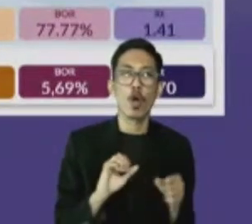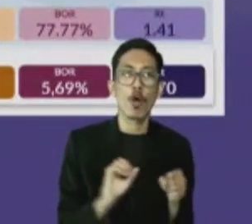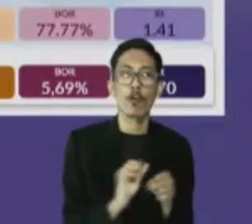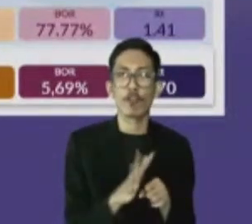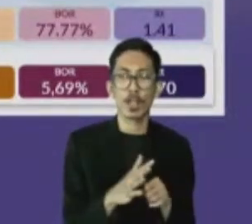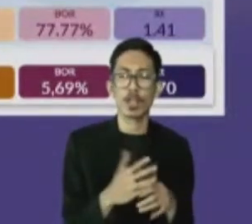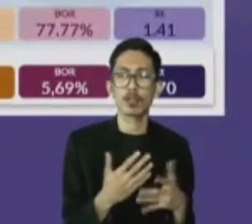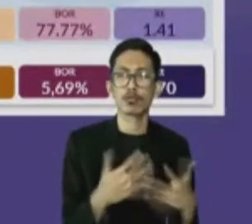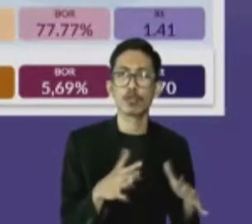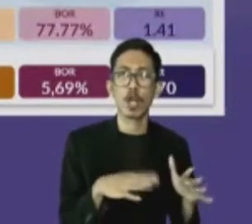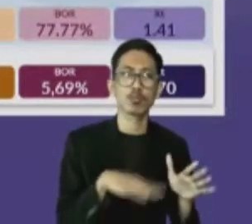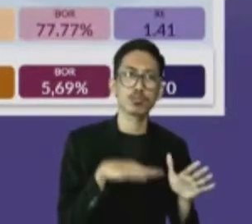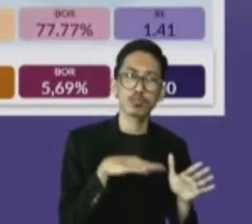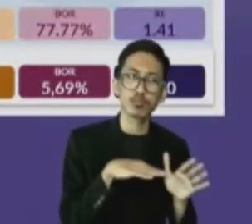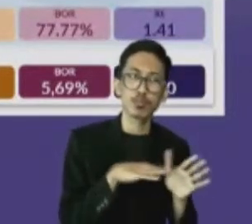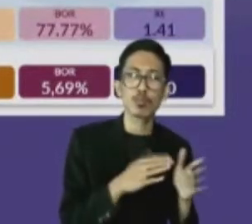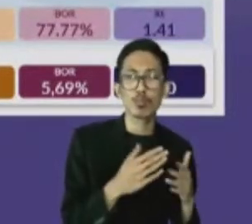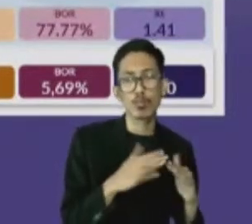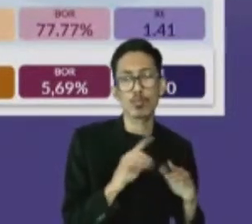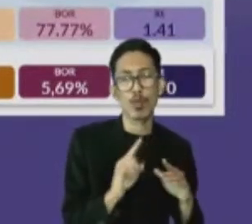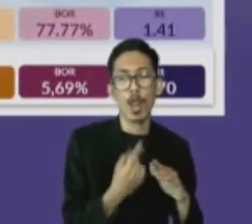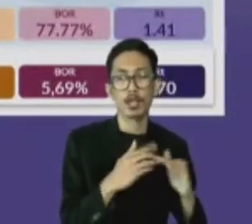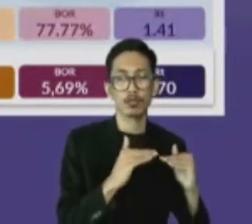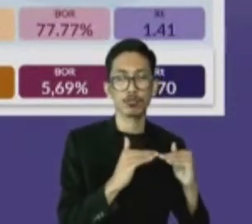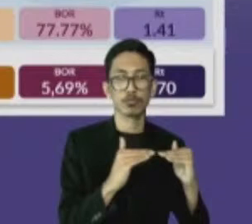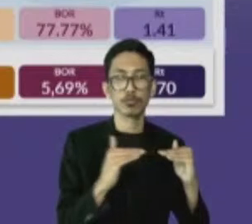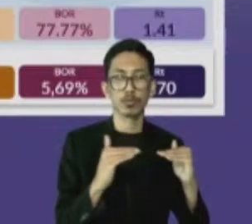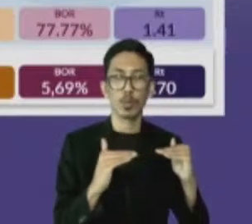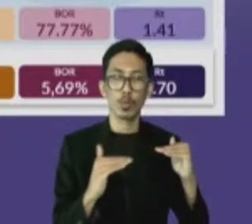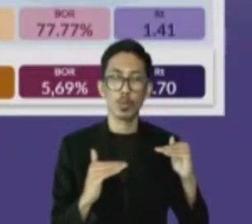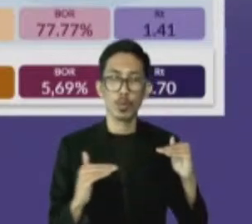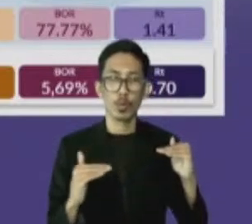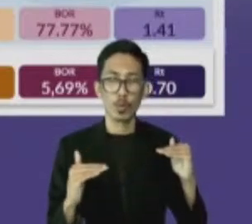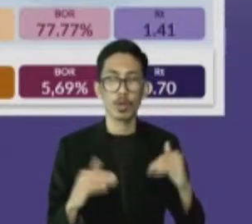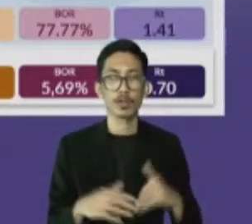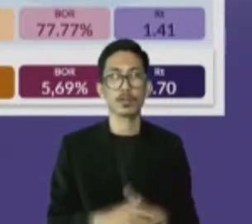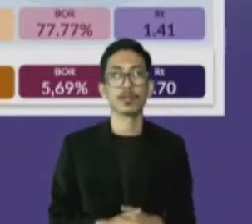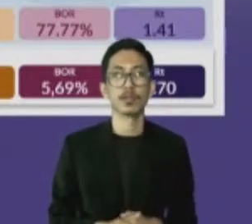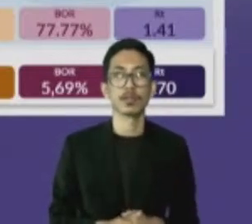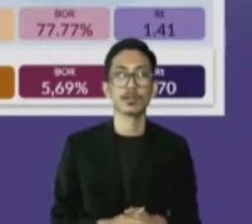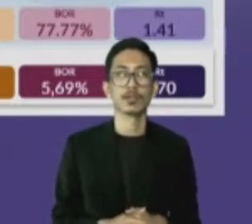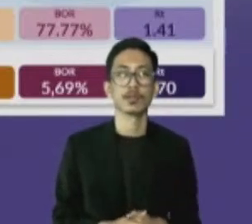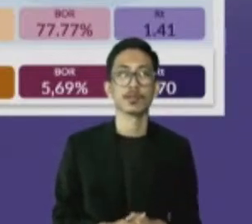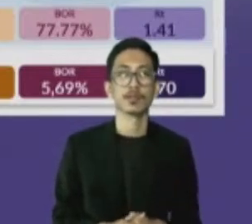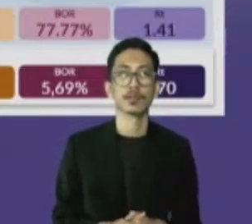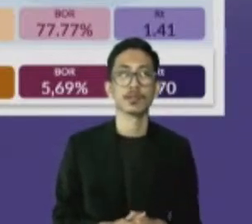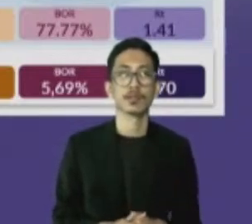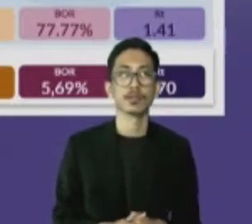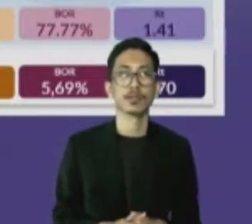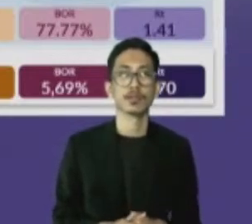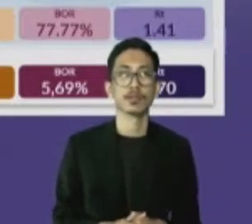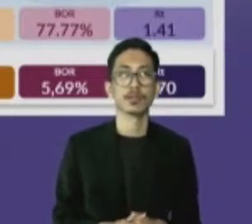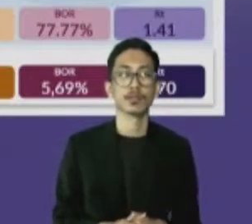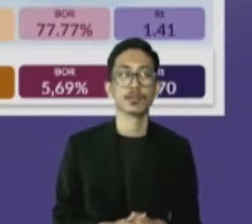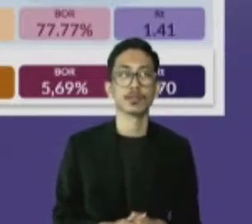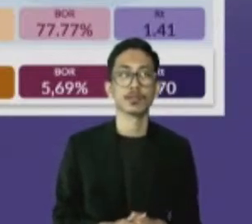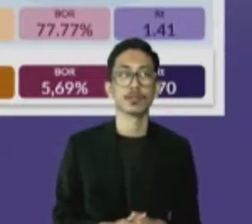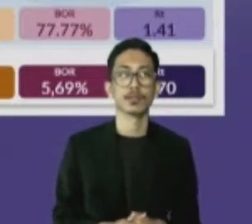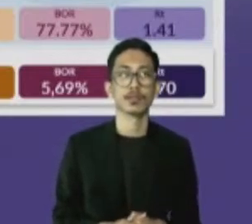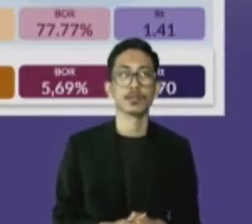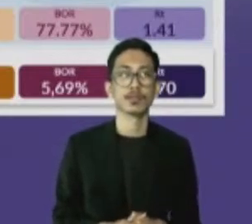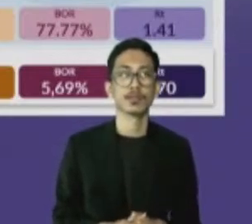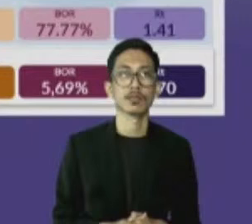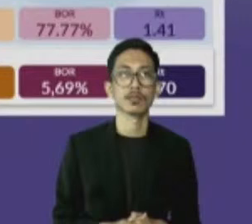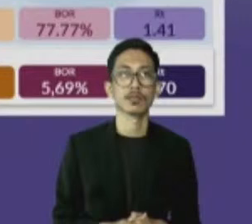RT. This figure shows the average number of cases that can occur from one positive person in a period